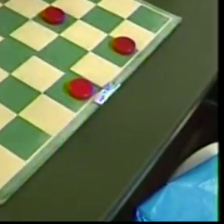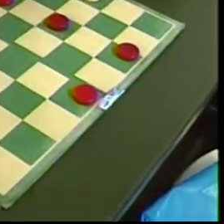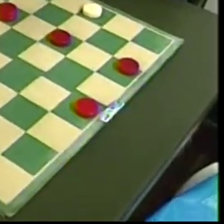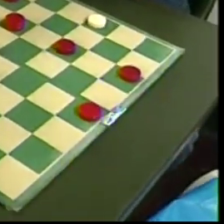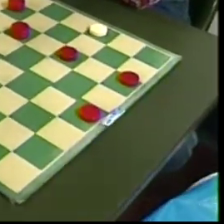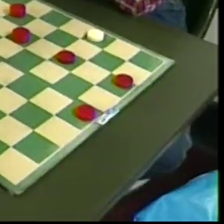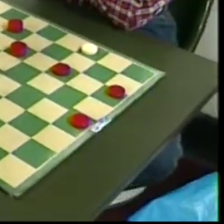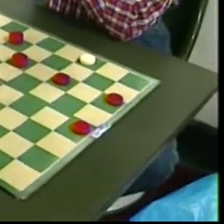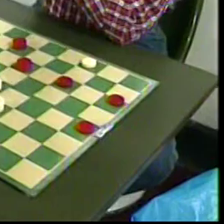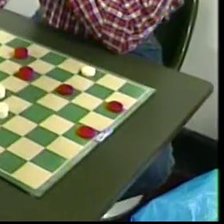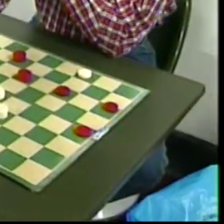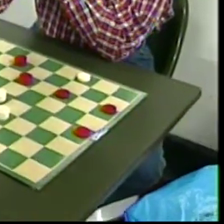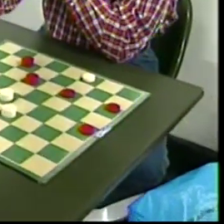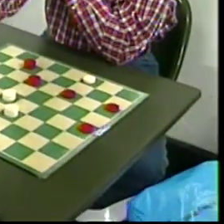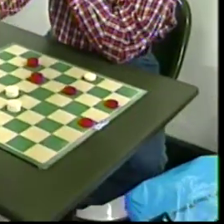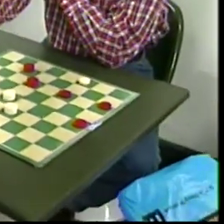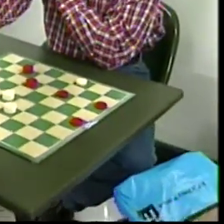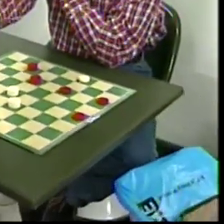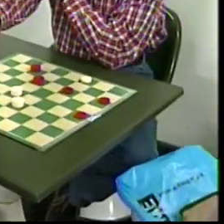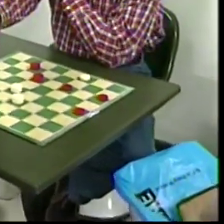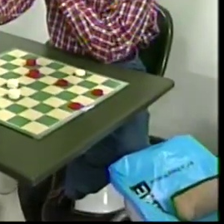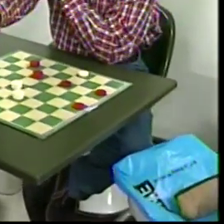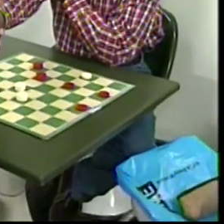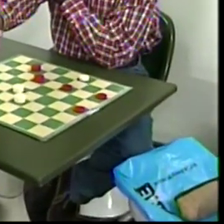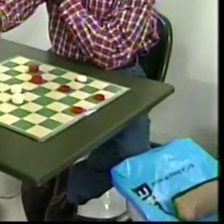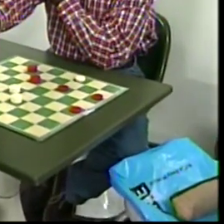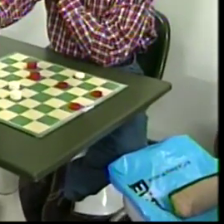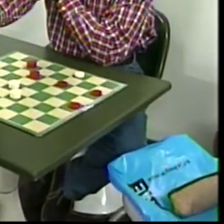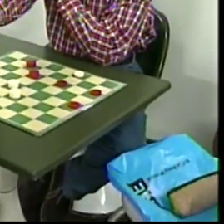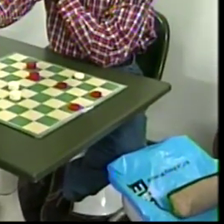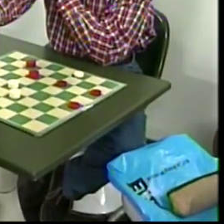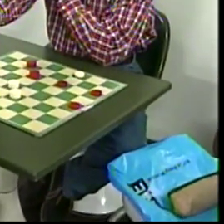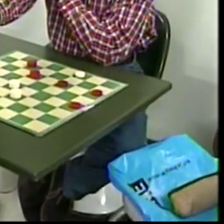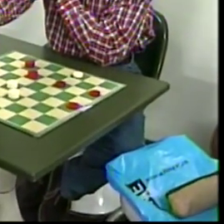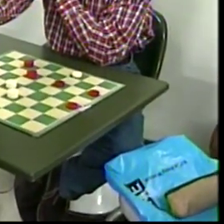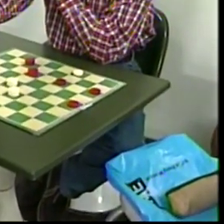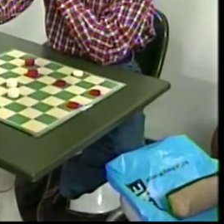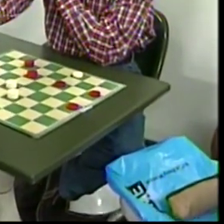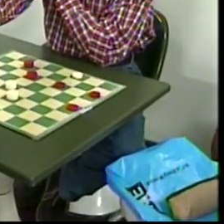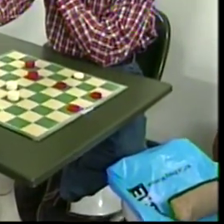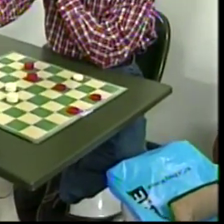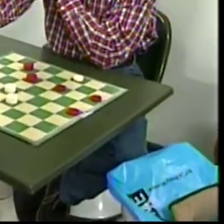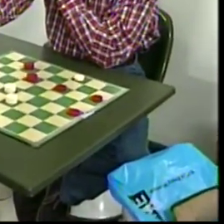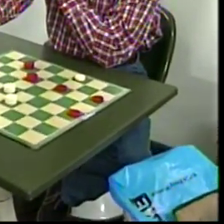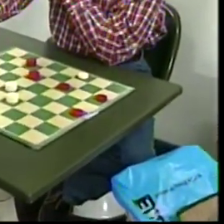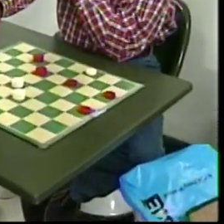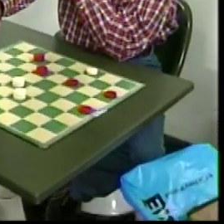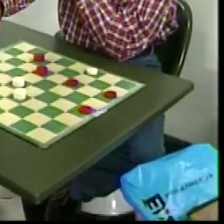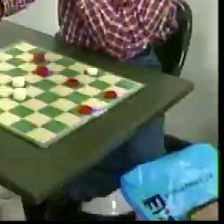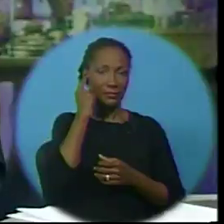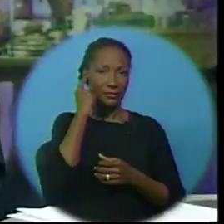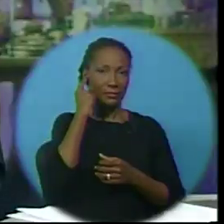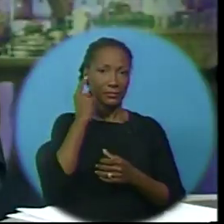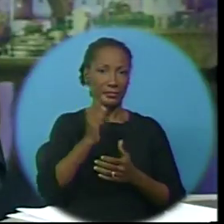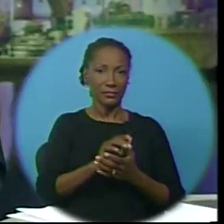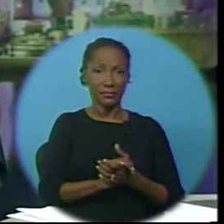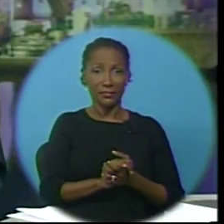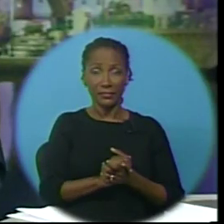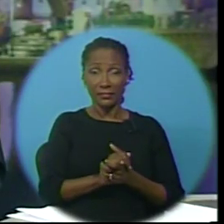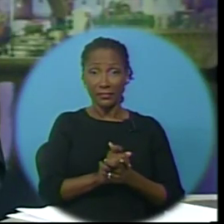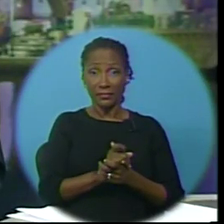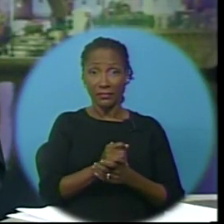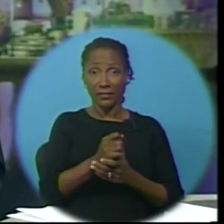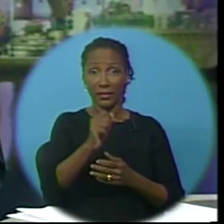also surprised with his victory, telling CBC Sports that Francis probably had a bad day. Winnell Neverson was the lone female